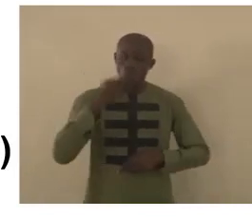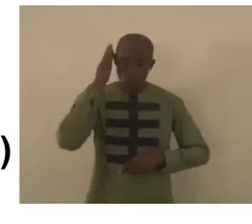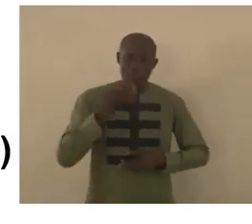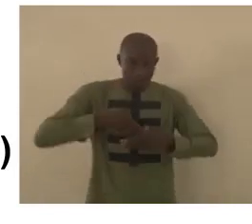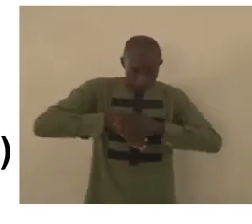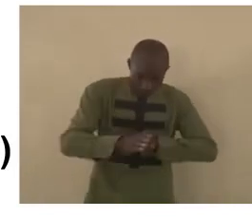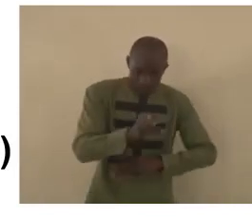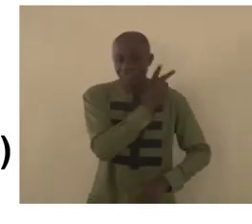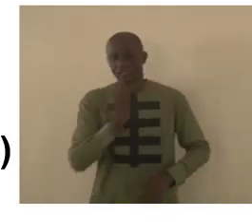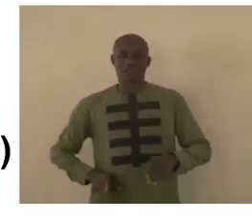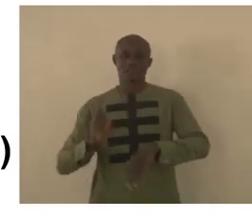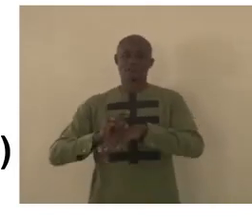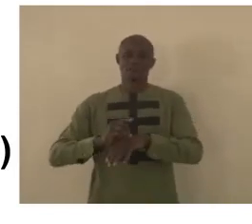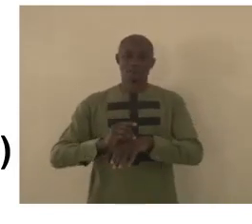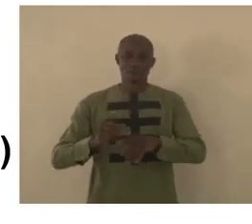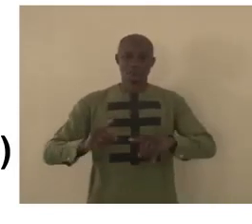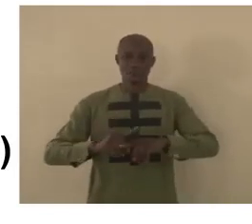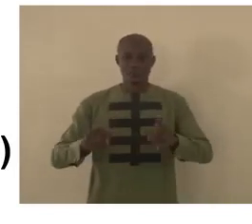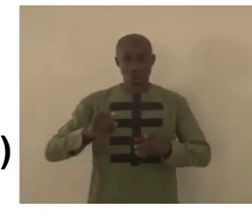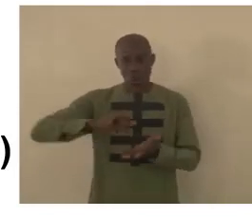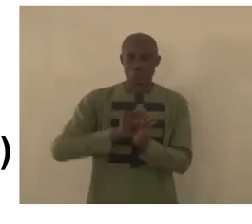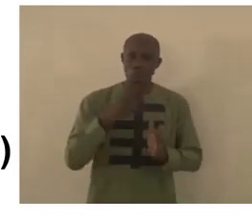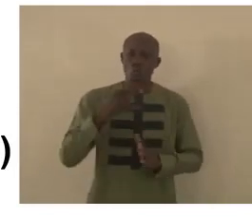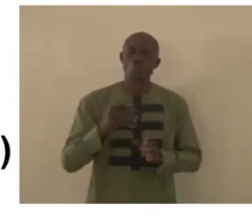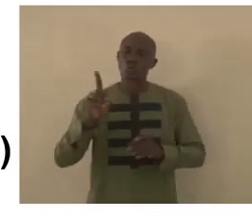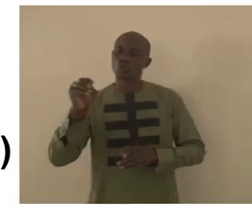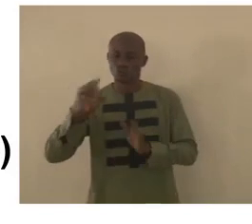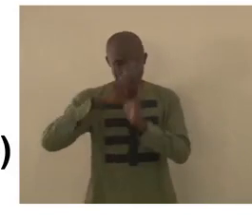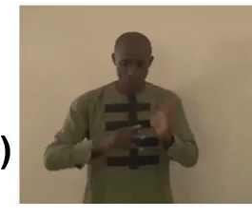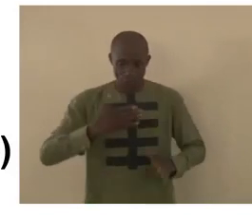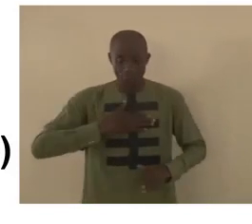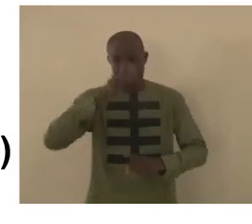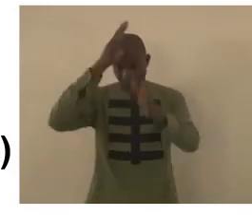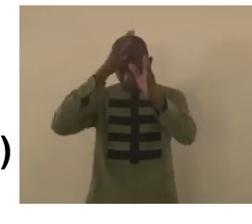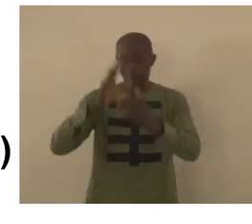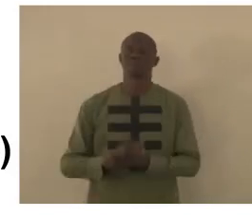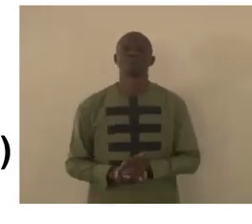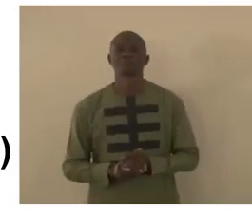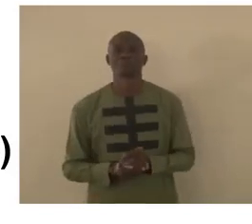Lord, who will do what? But those who do the will of my